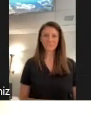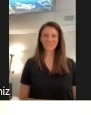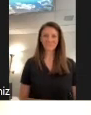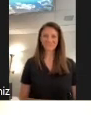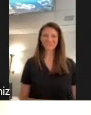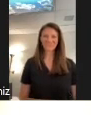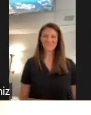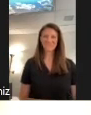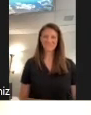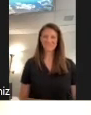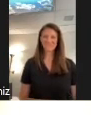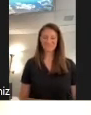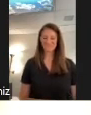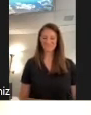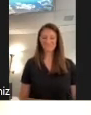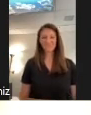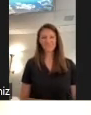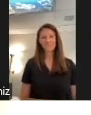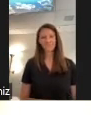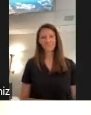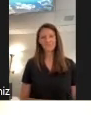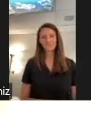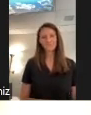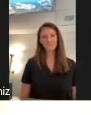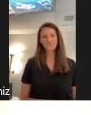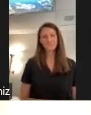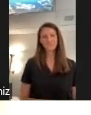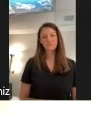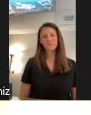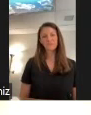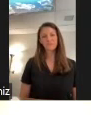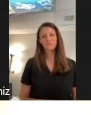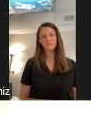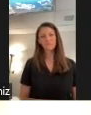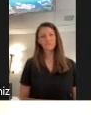the slides, so I will email them to everyone like I normally do. No problem.